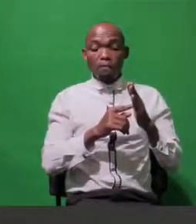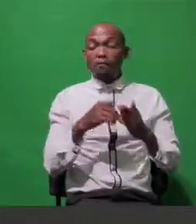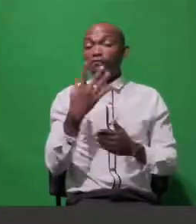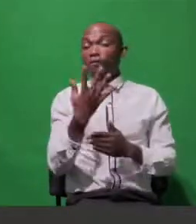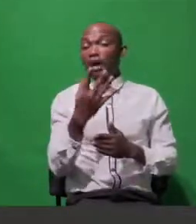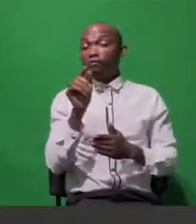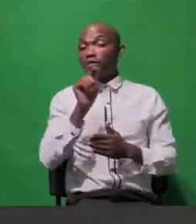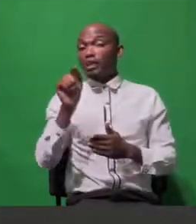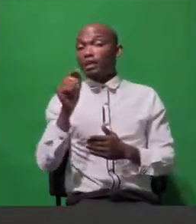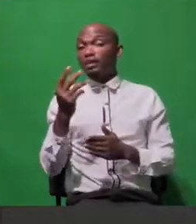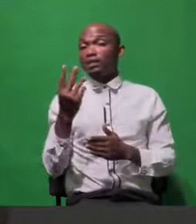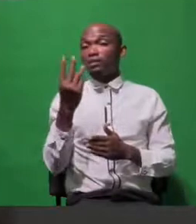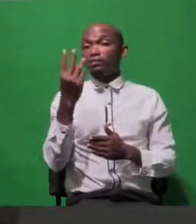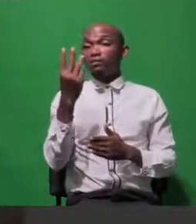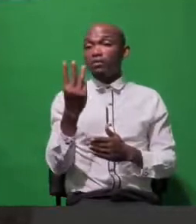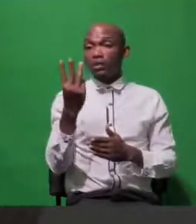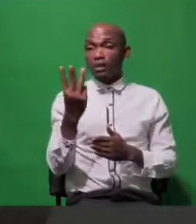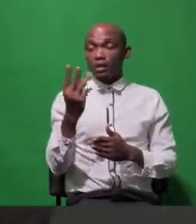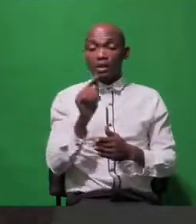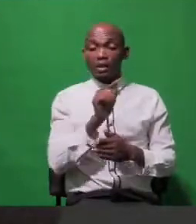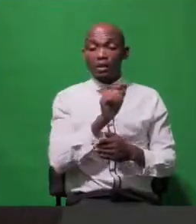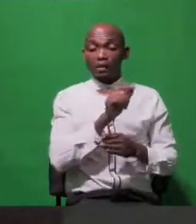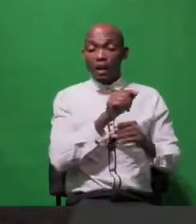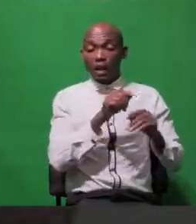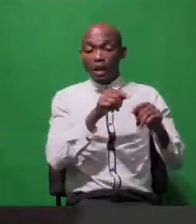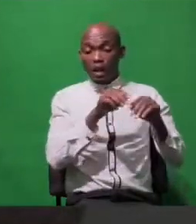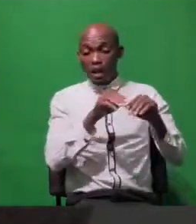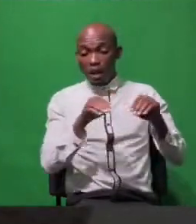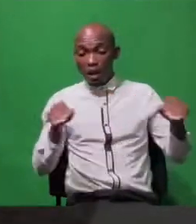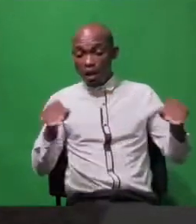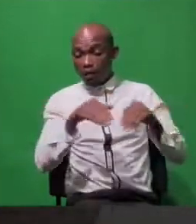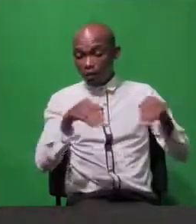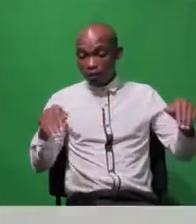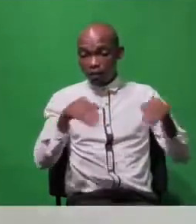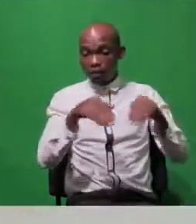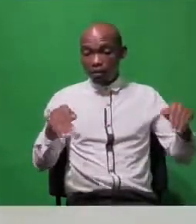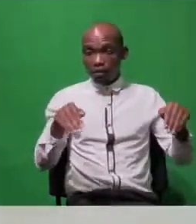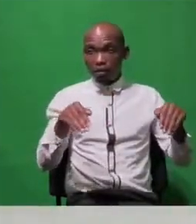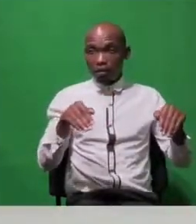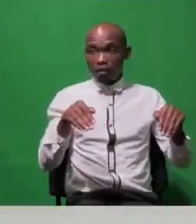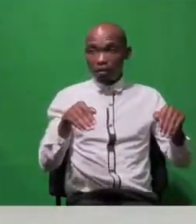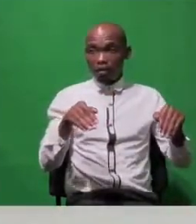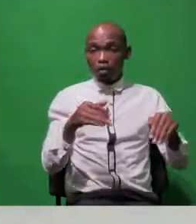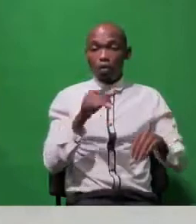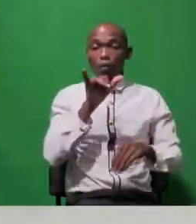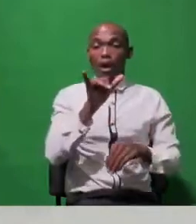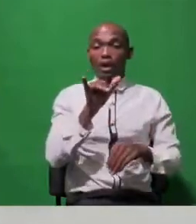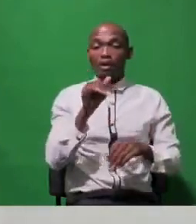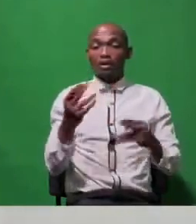in the line y is equal to -2. Okay?